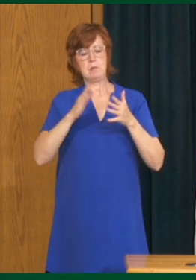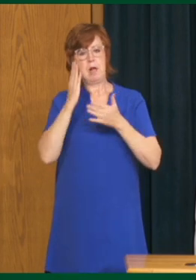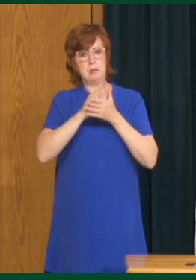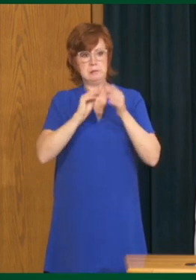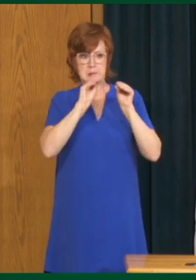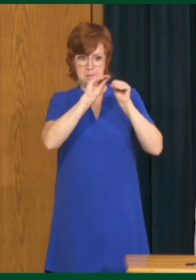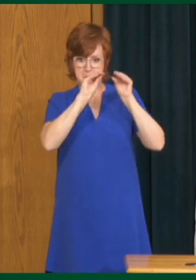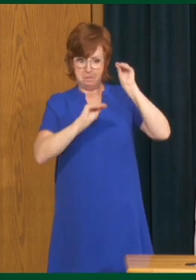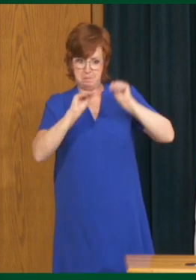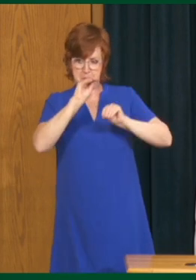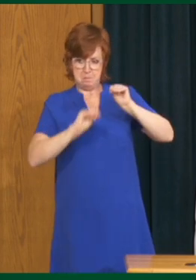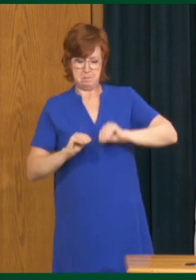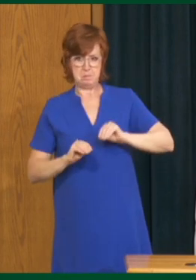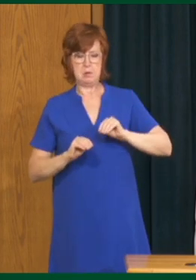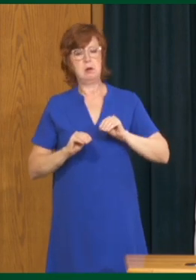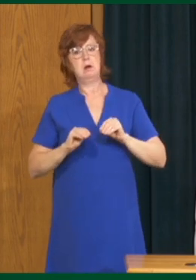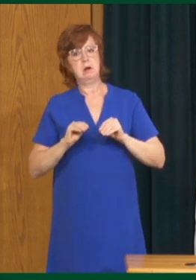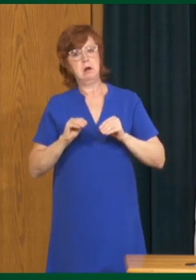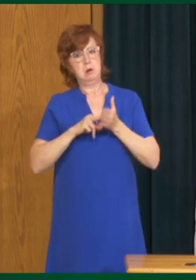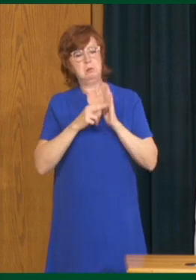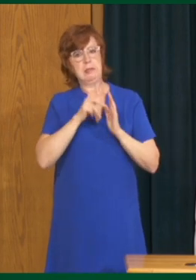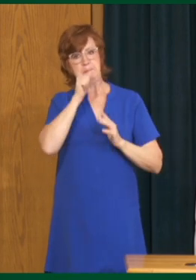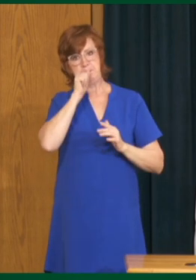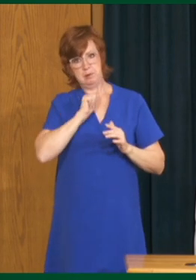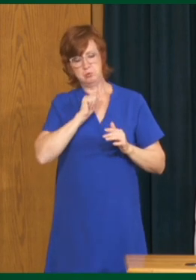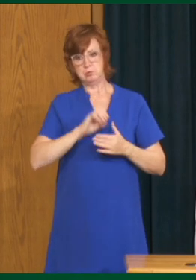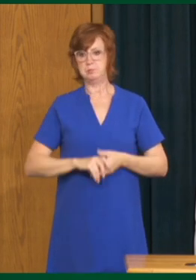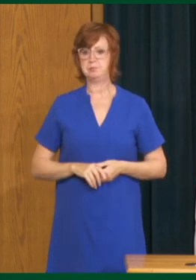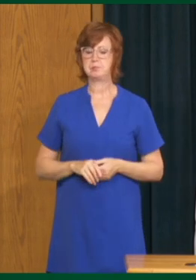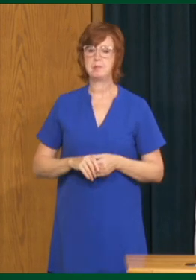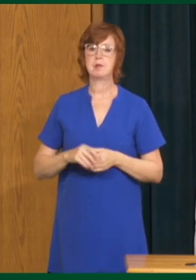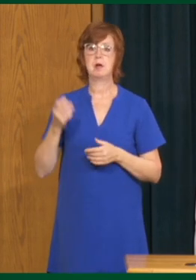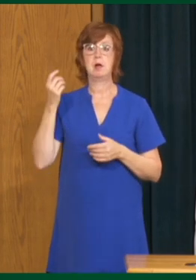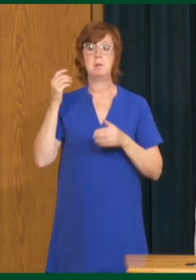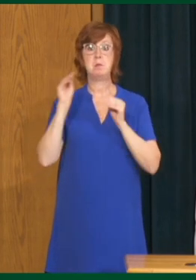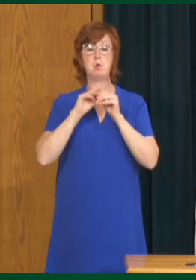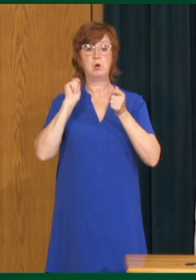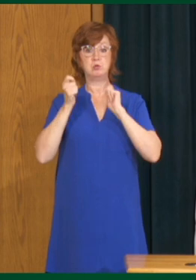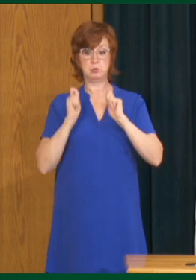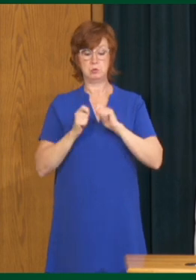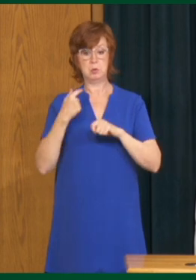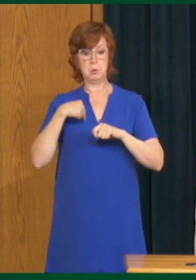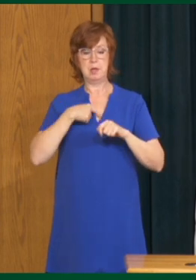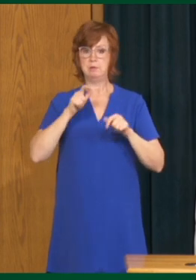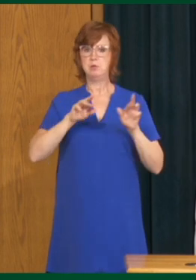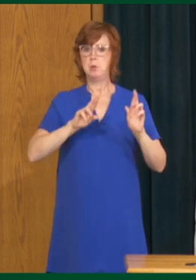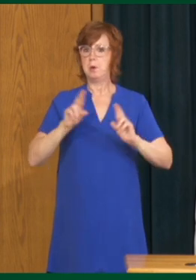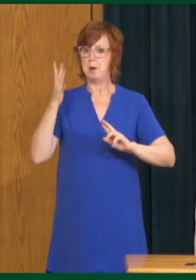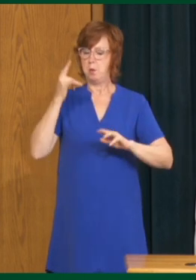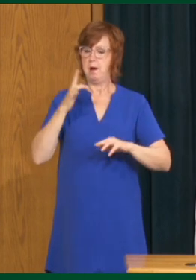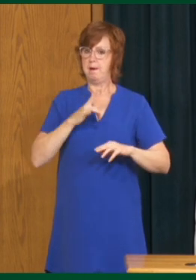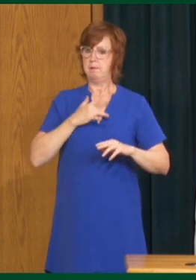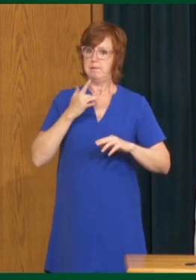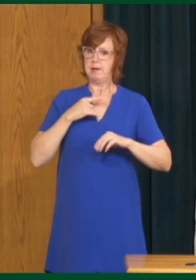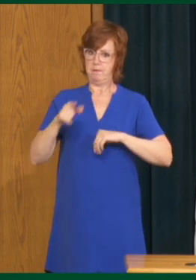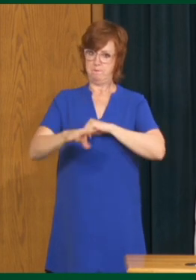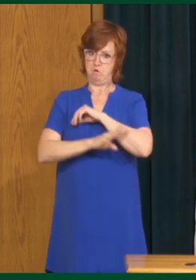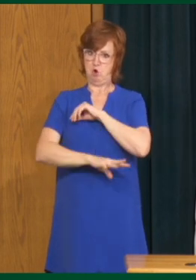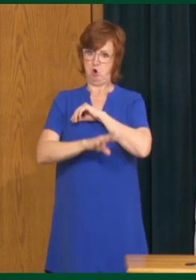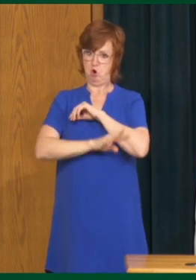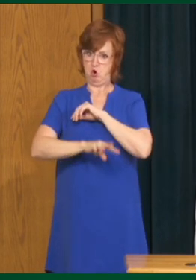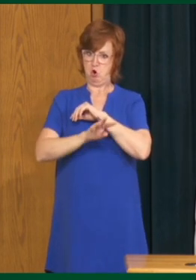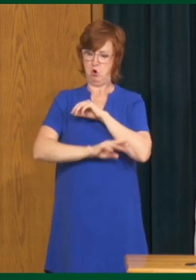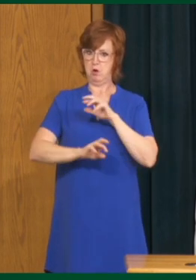that we can respond to the needs that are out there as we prepare to further increase our testing capacity near the fall of this year,